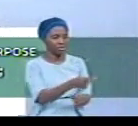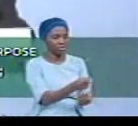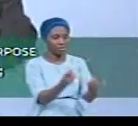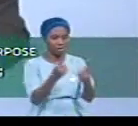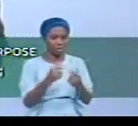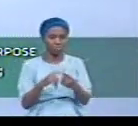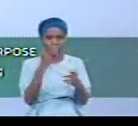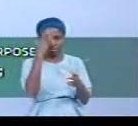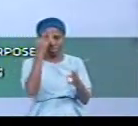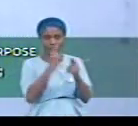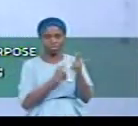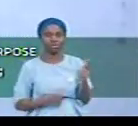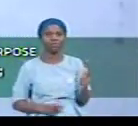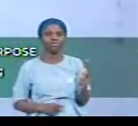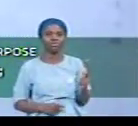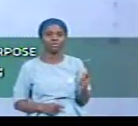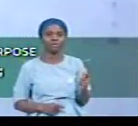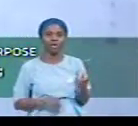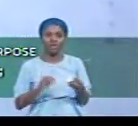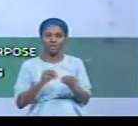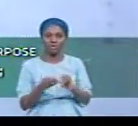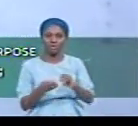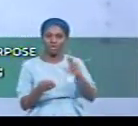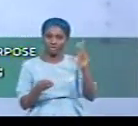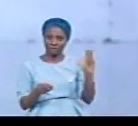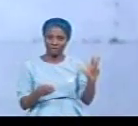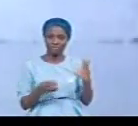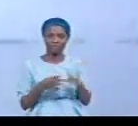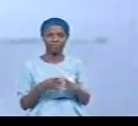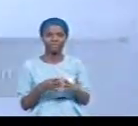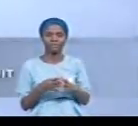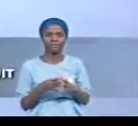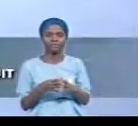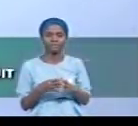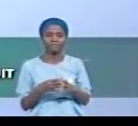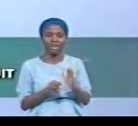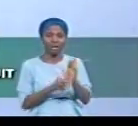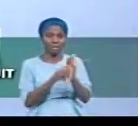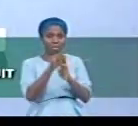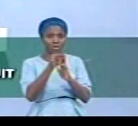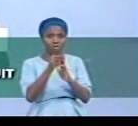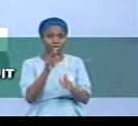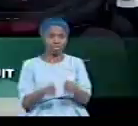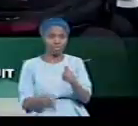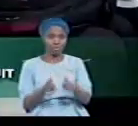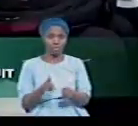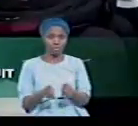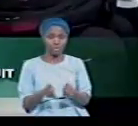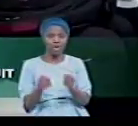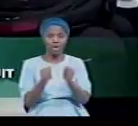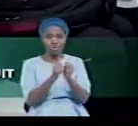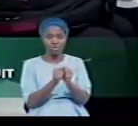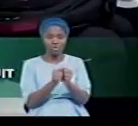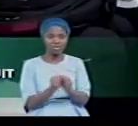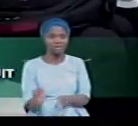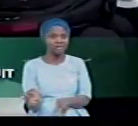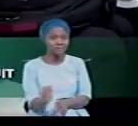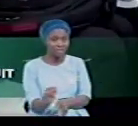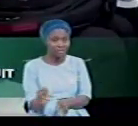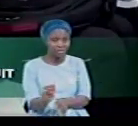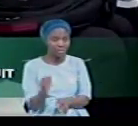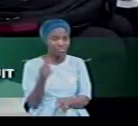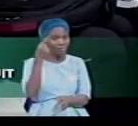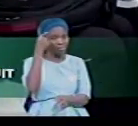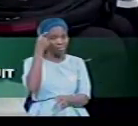at number three, we're looking at matured people with the same